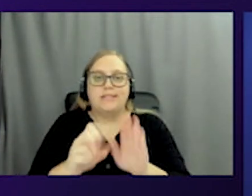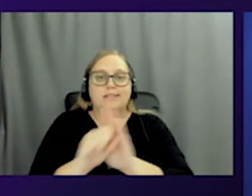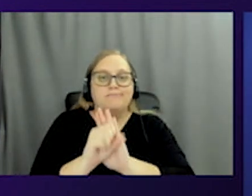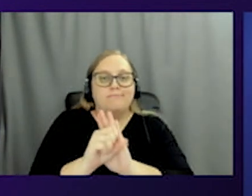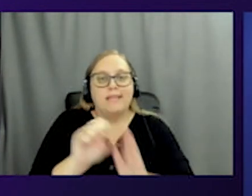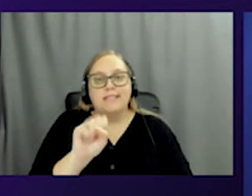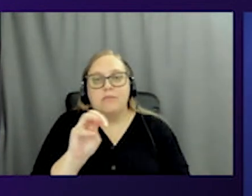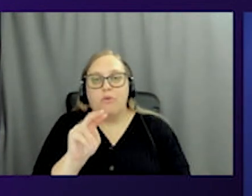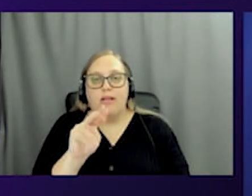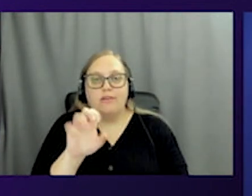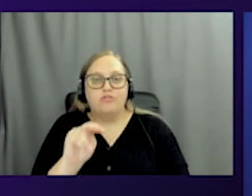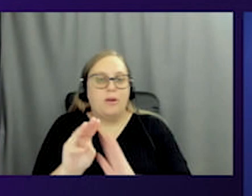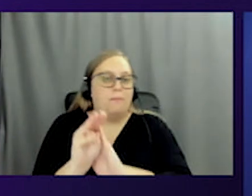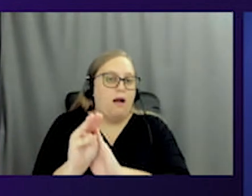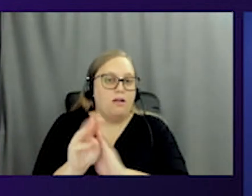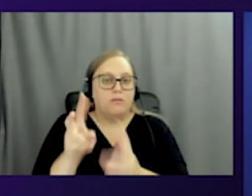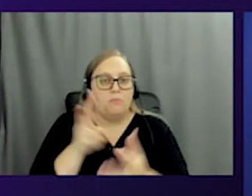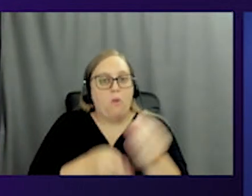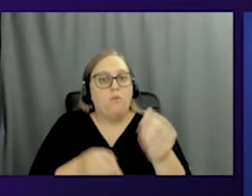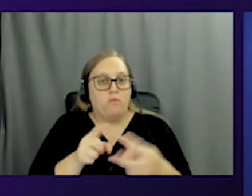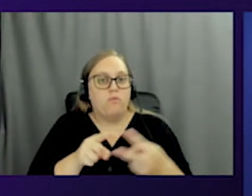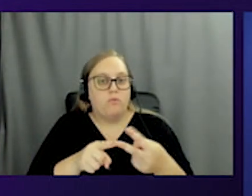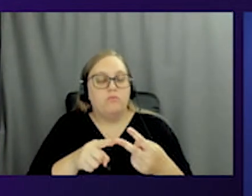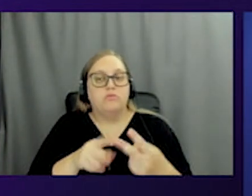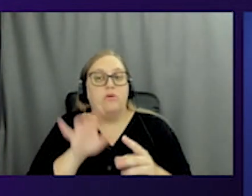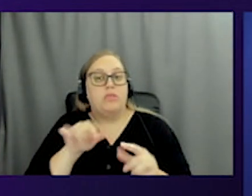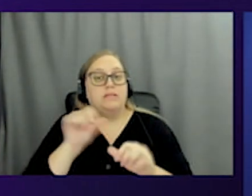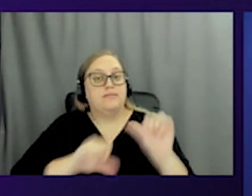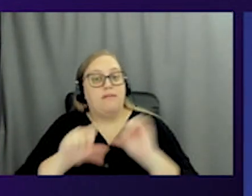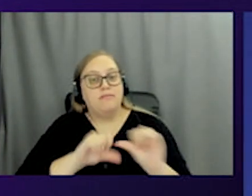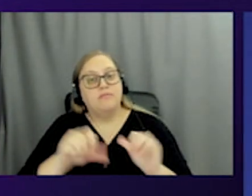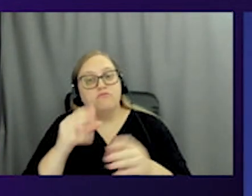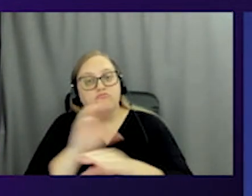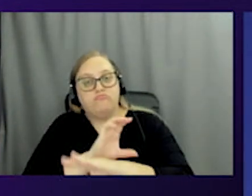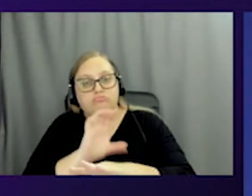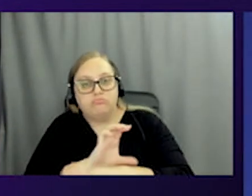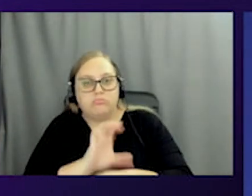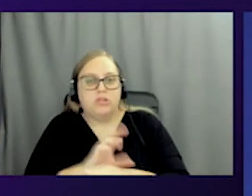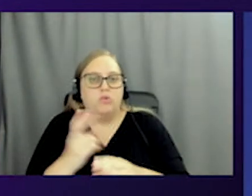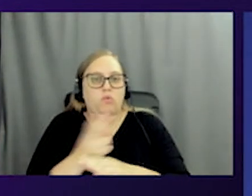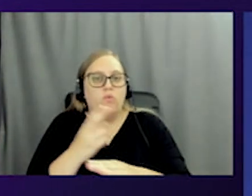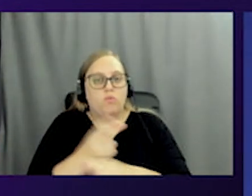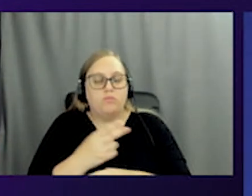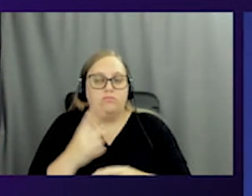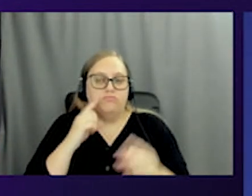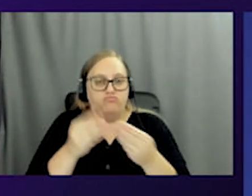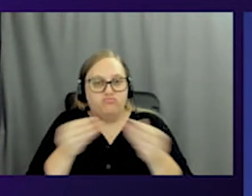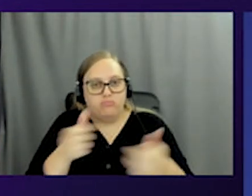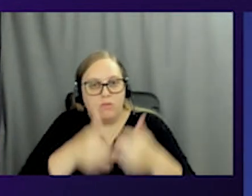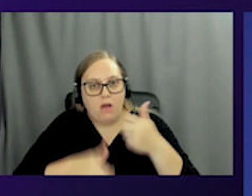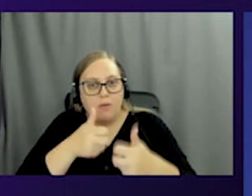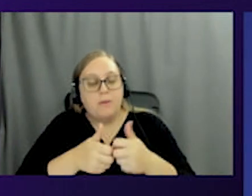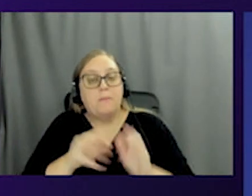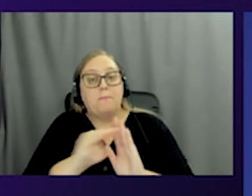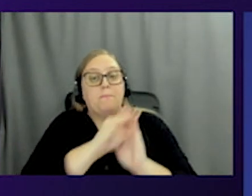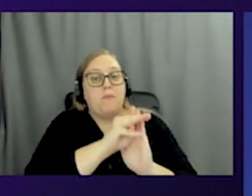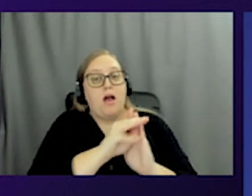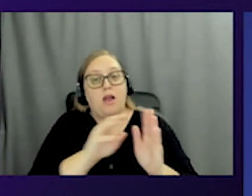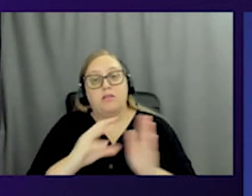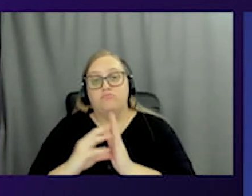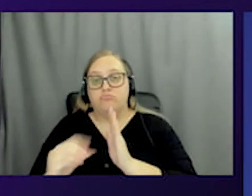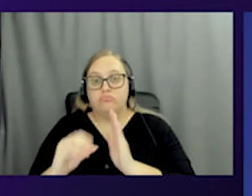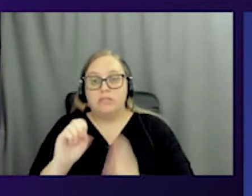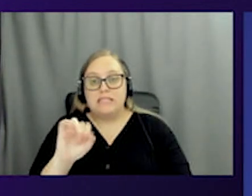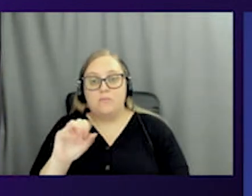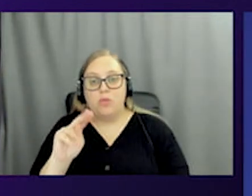high-performance computing is the methodology used to solve these problems. Modeling and simulation are what the researcher or